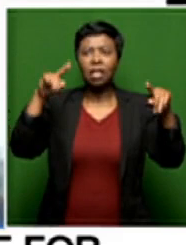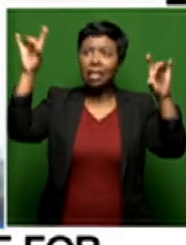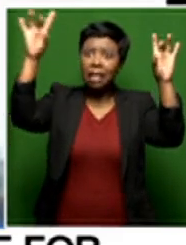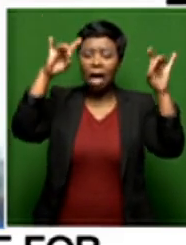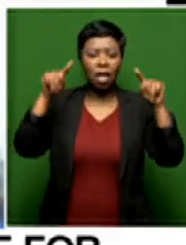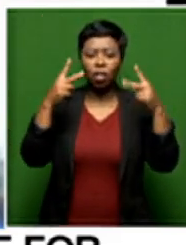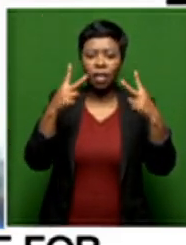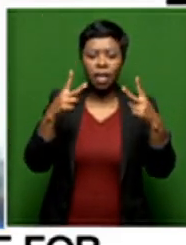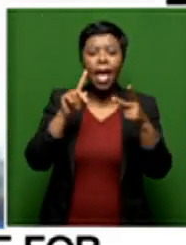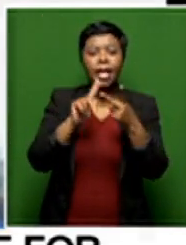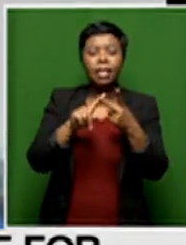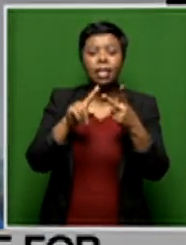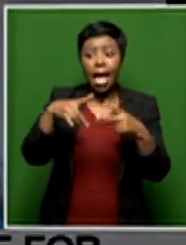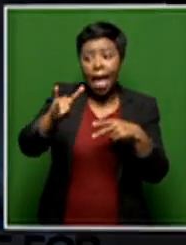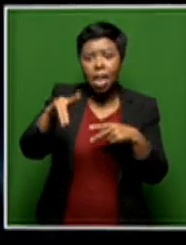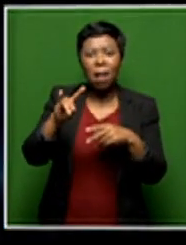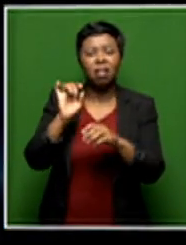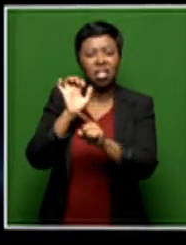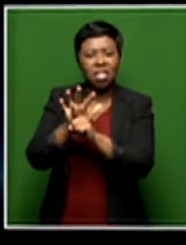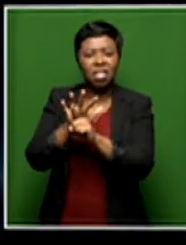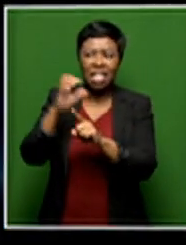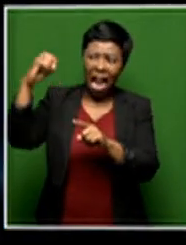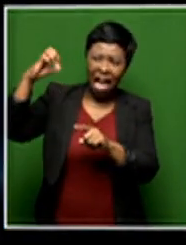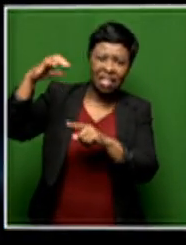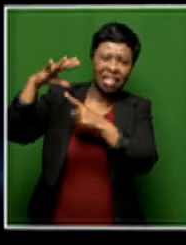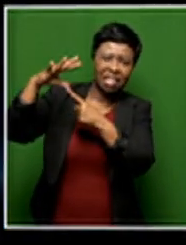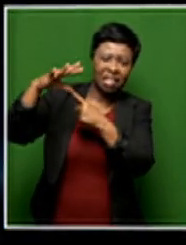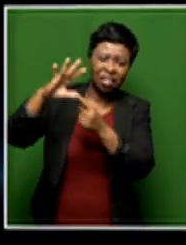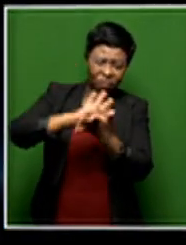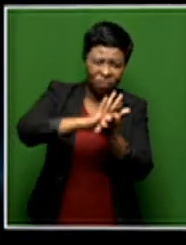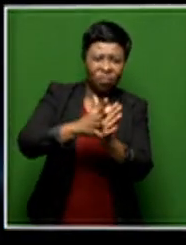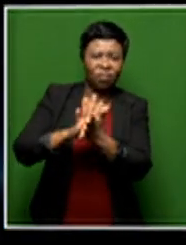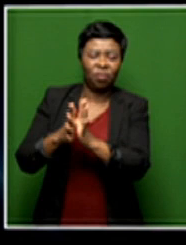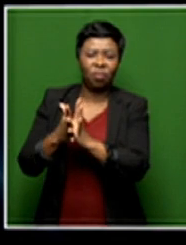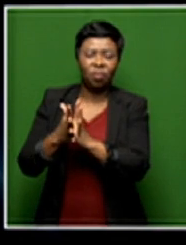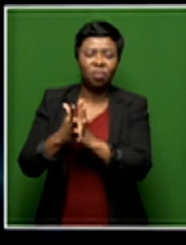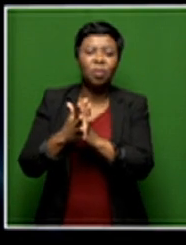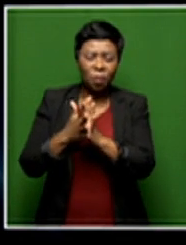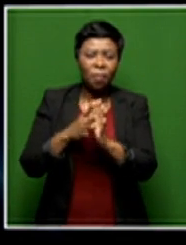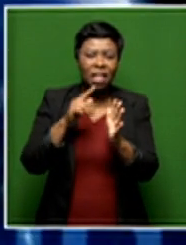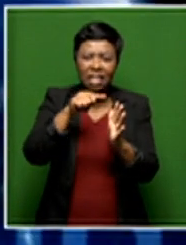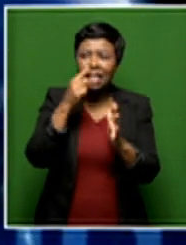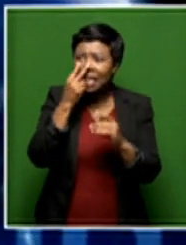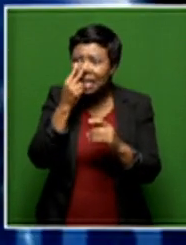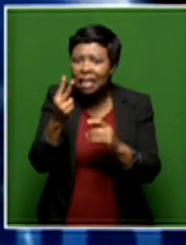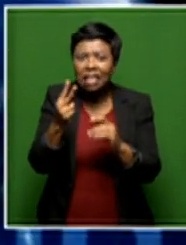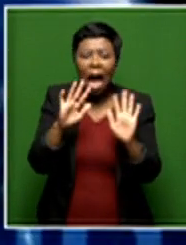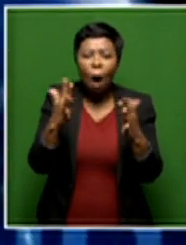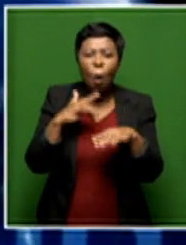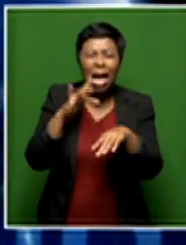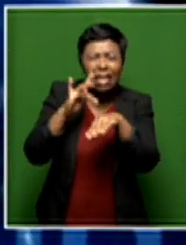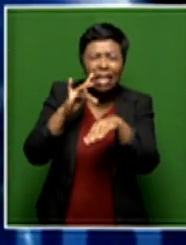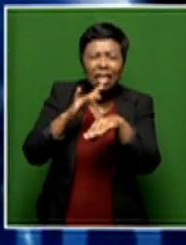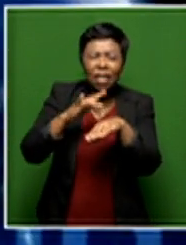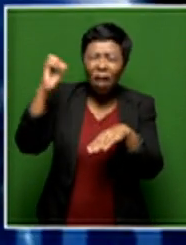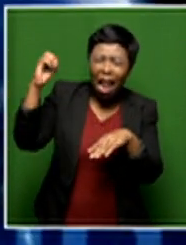are negatively affected by artificial light affecting how they see. They are very sensitive to